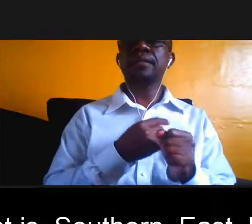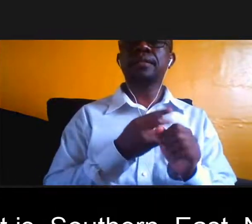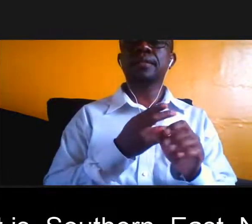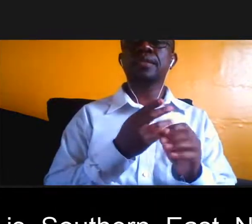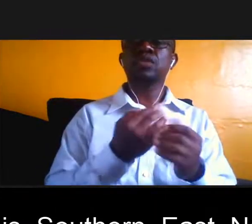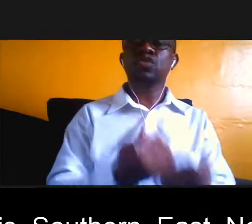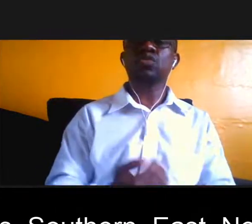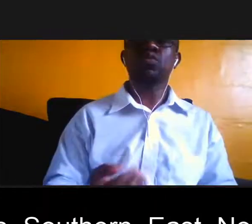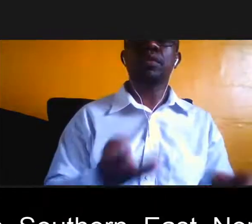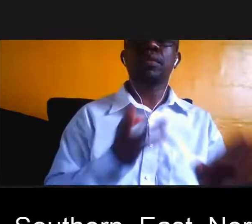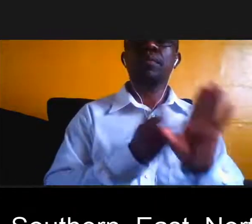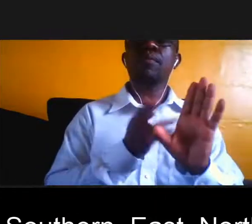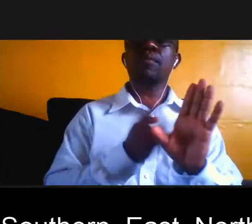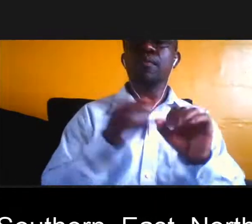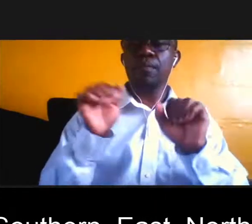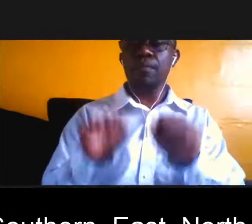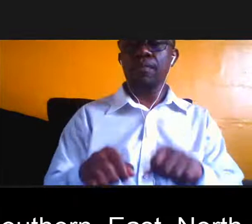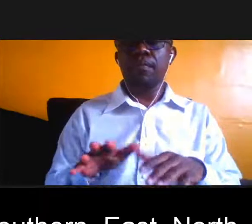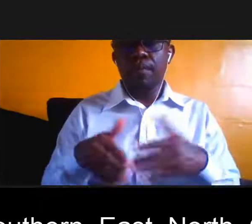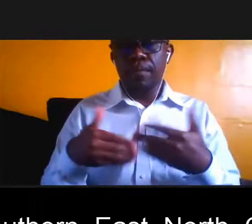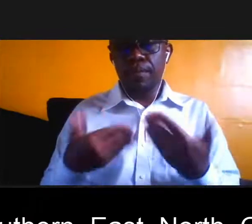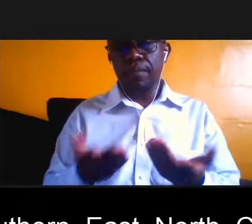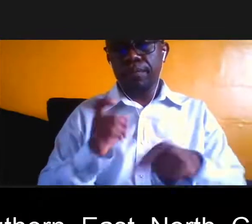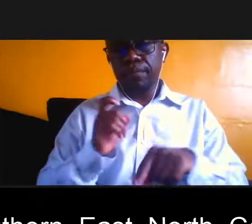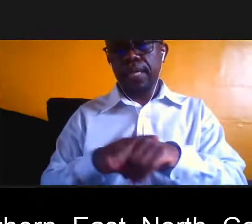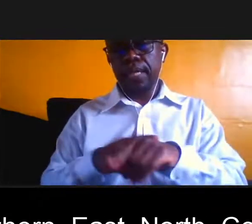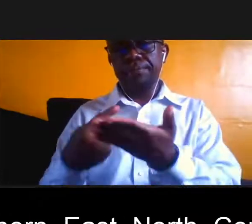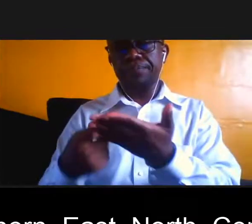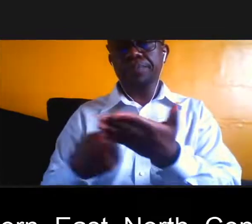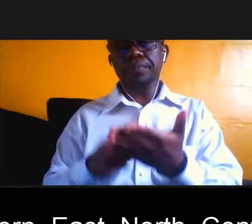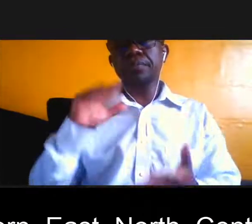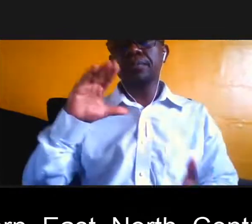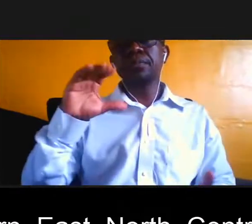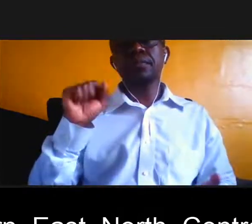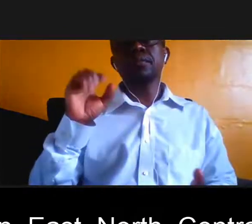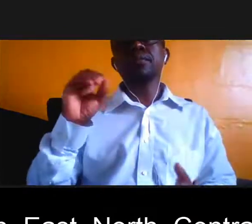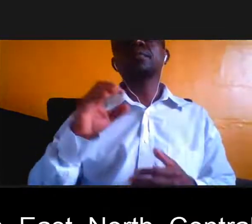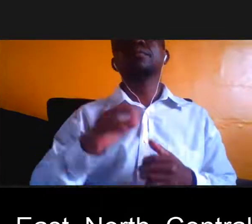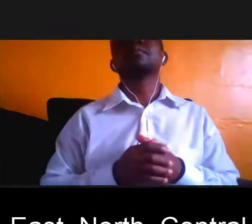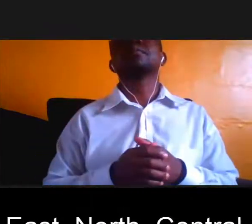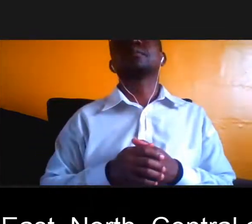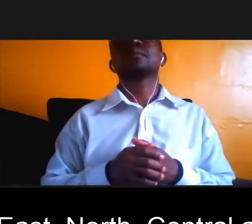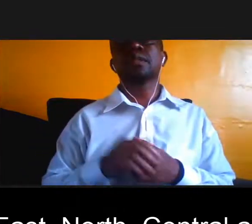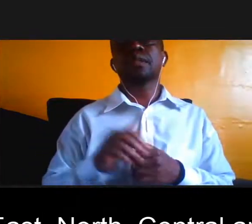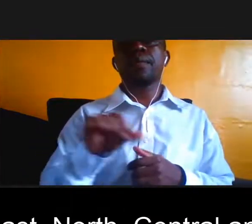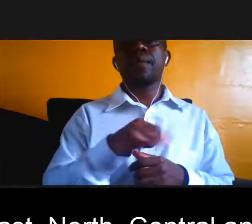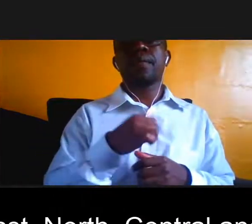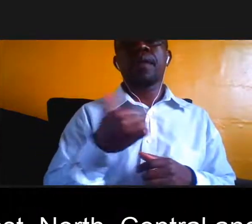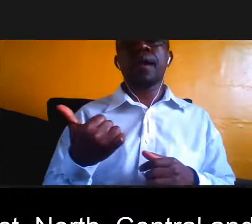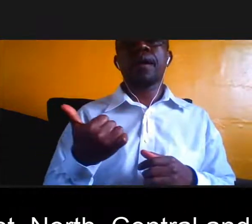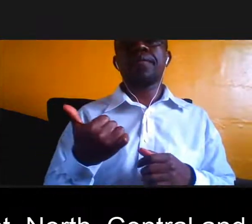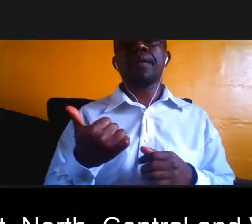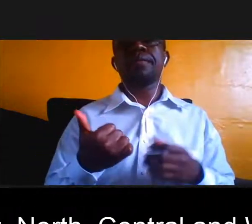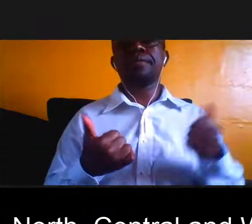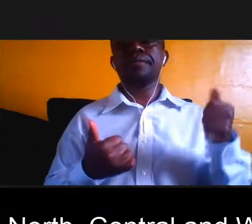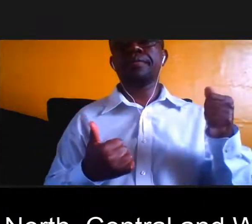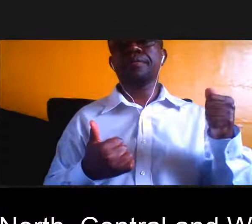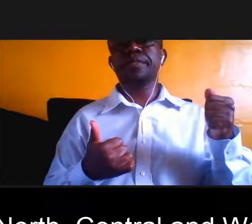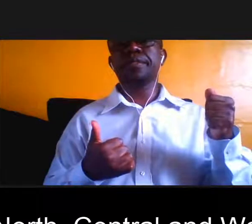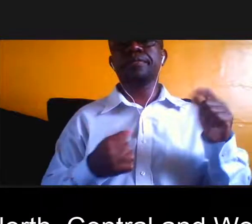up when it comes to the CSO Forum. Then I want to also talk about another point. Is the fifth point is